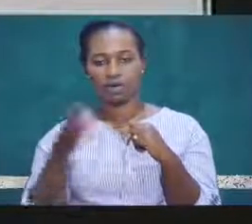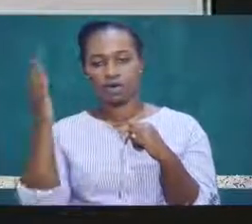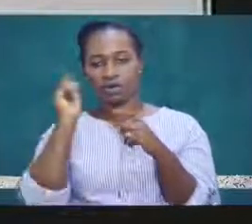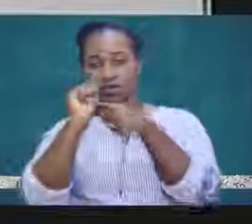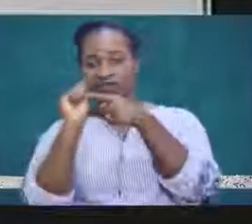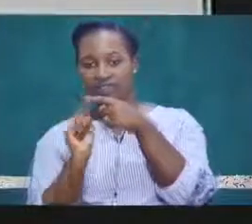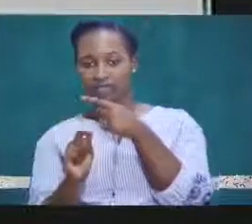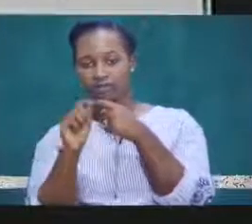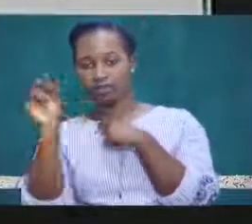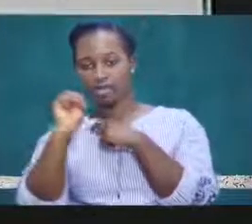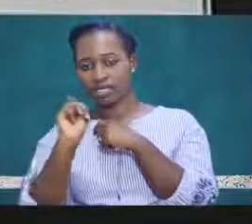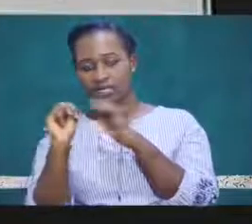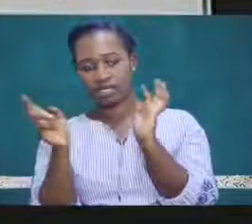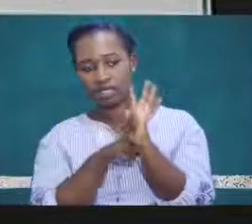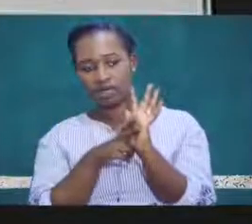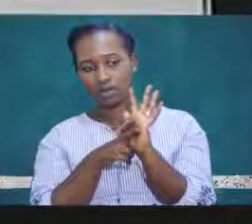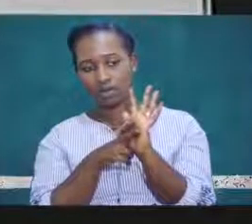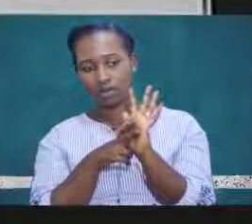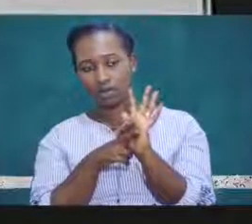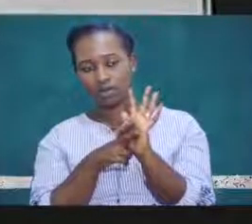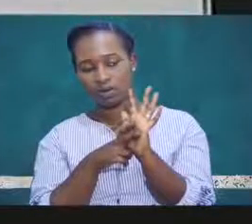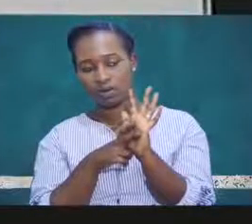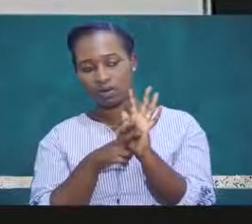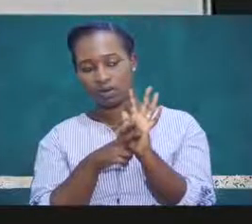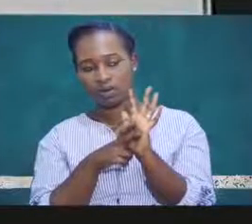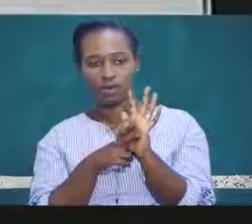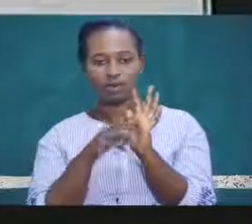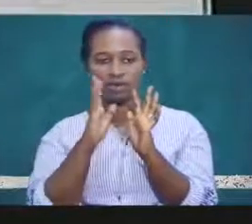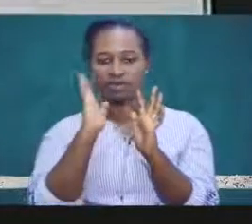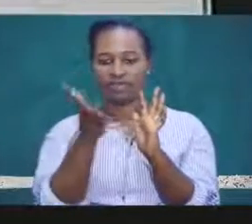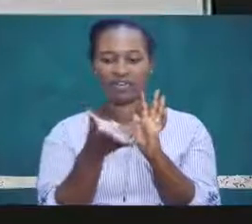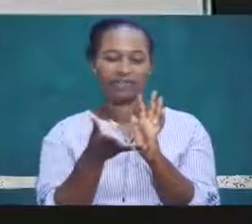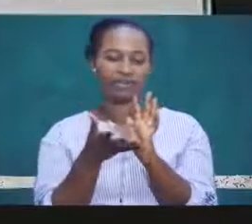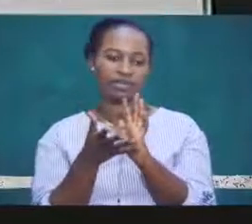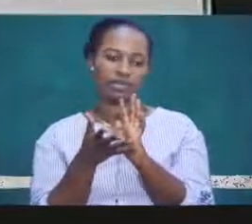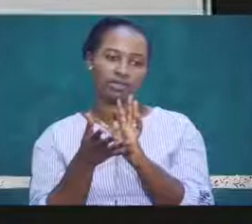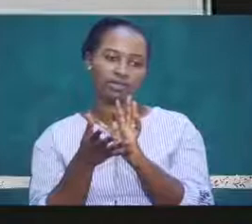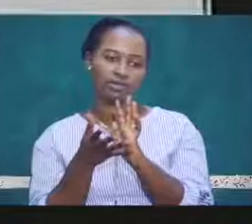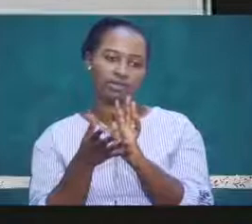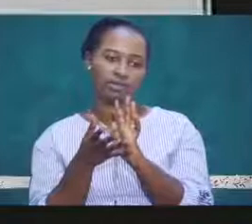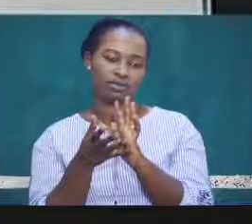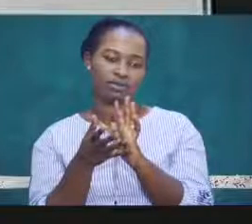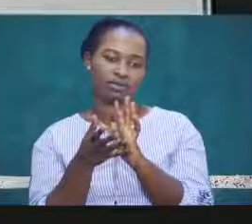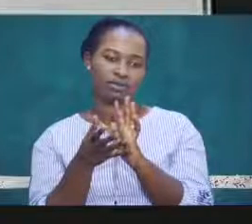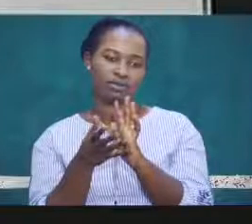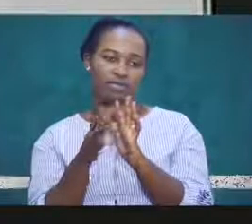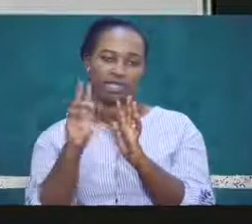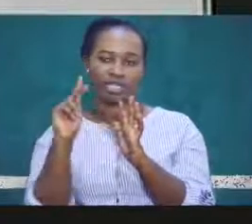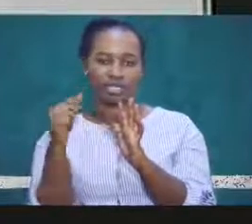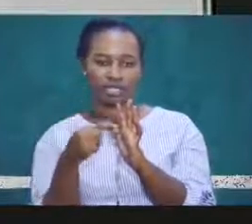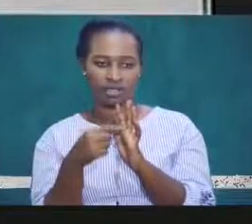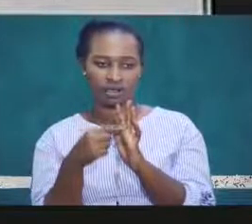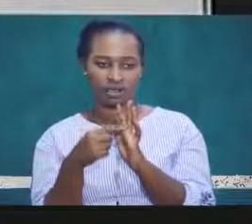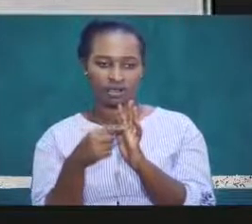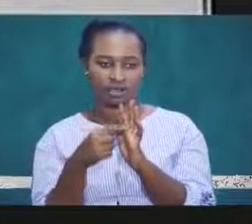divided by mass. And what is the mass? The mass is 5,000 kilograms.